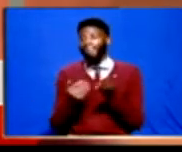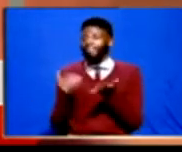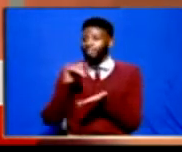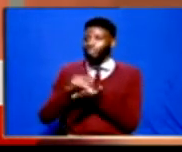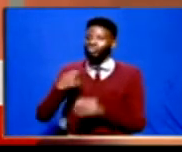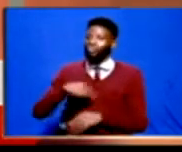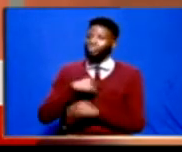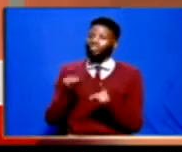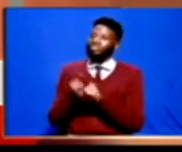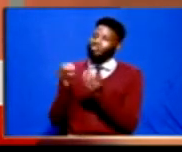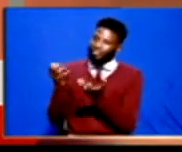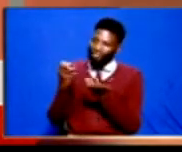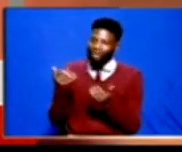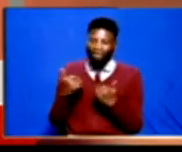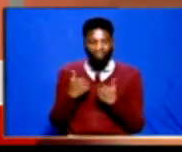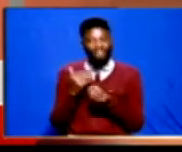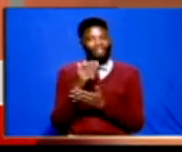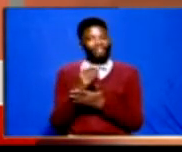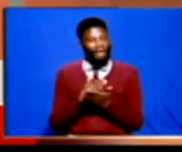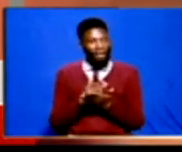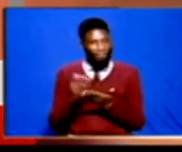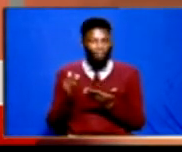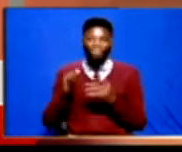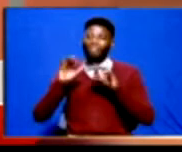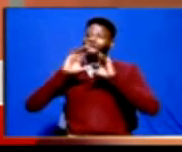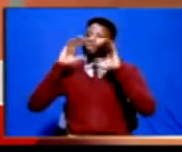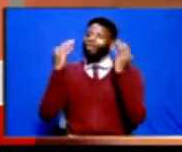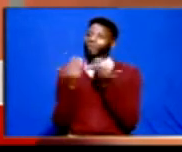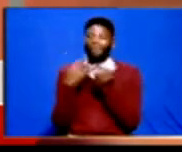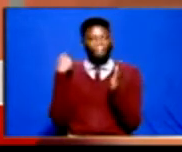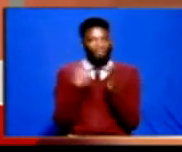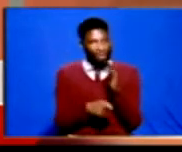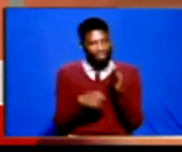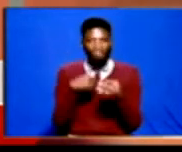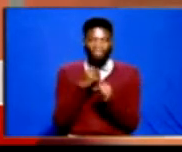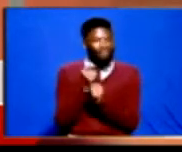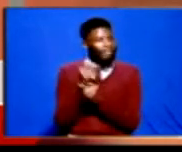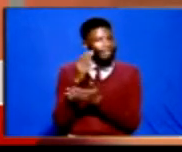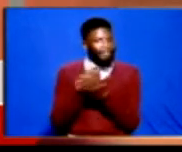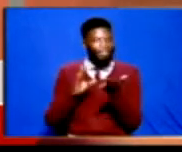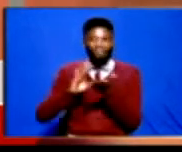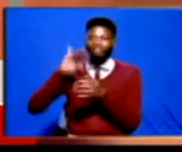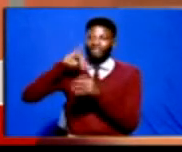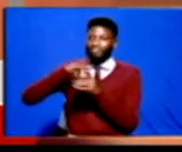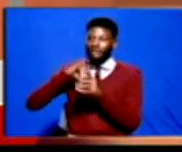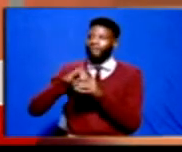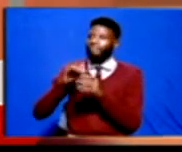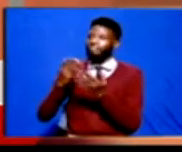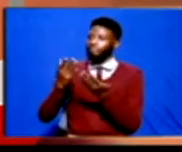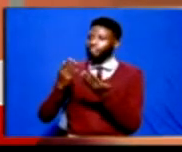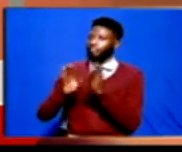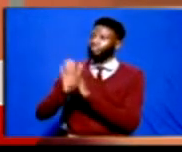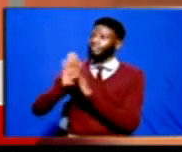to have certain global prices to make some of the investments look viable. The moment we keep dropping